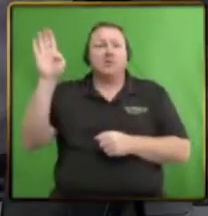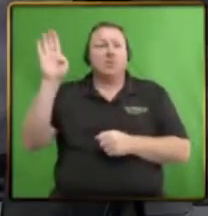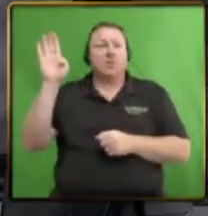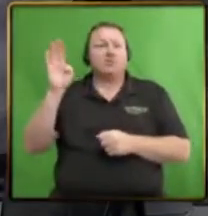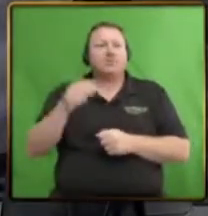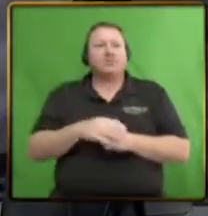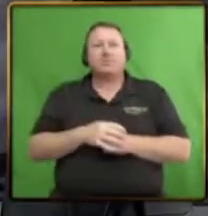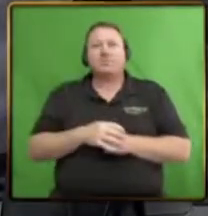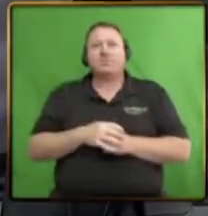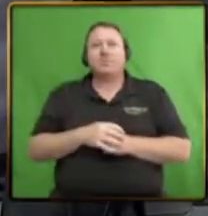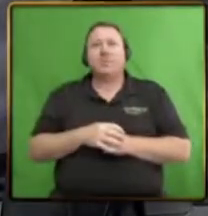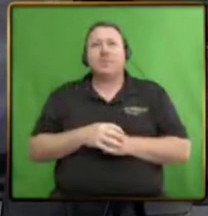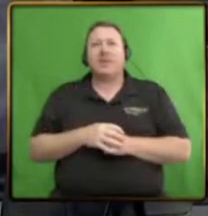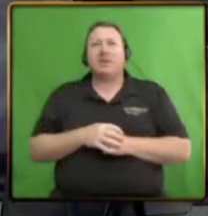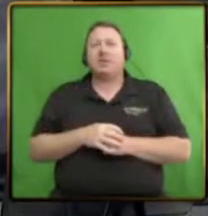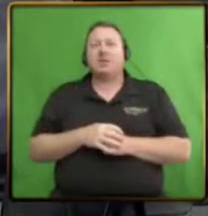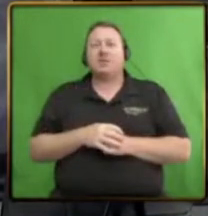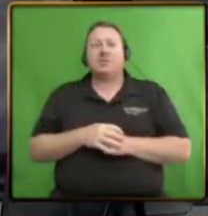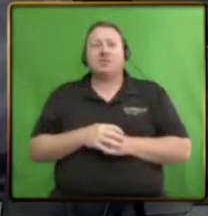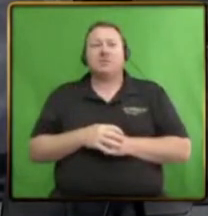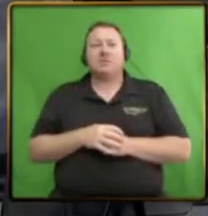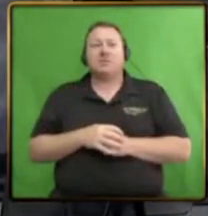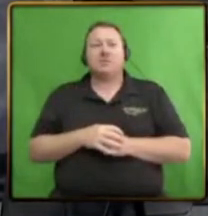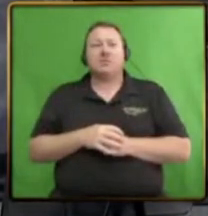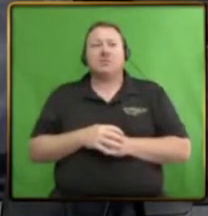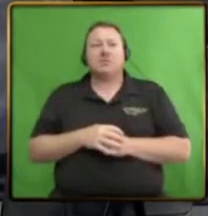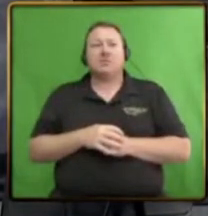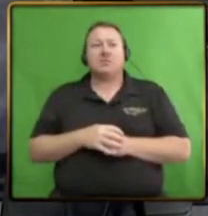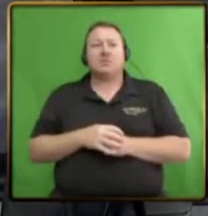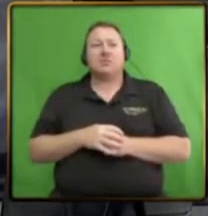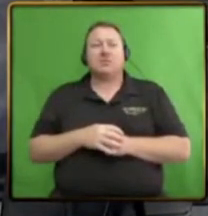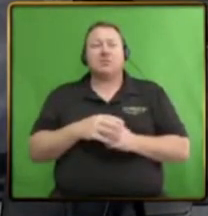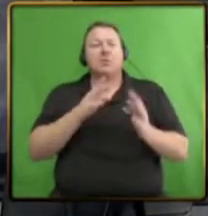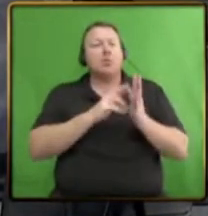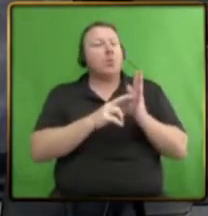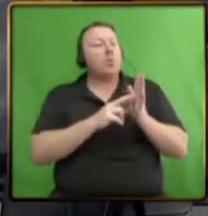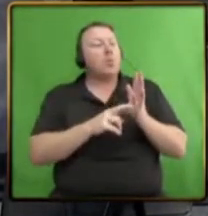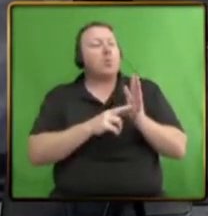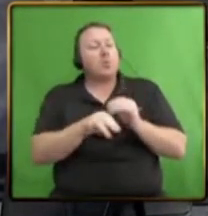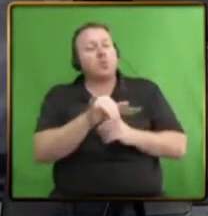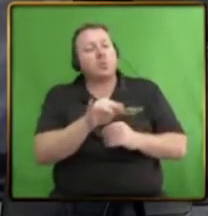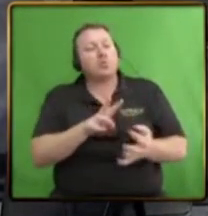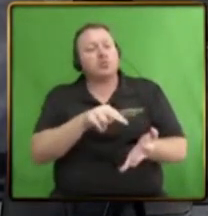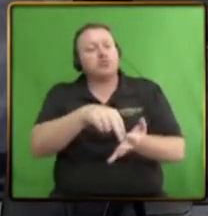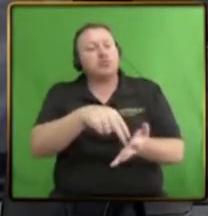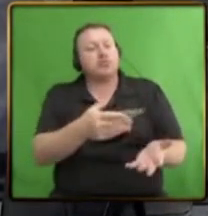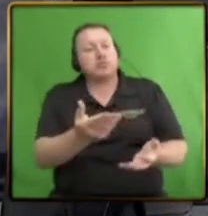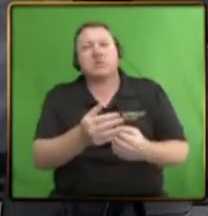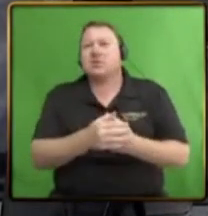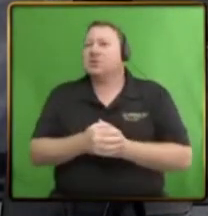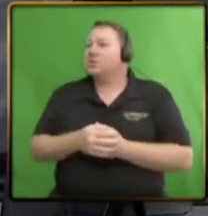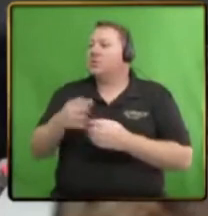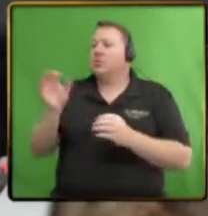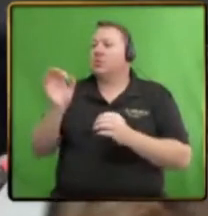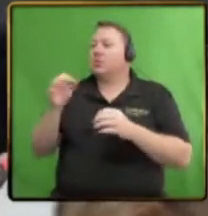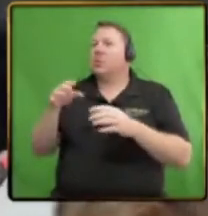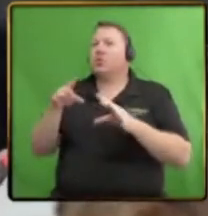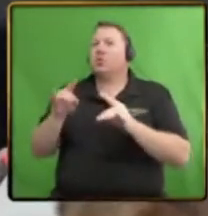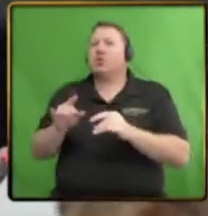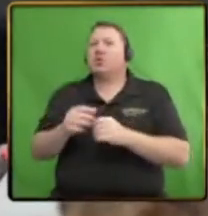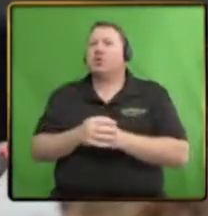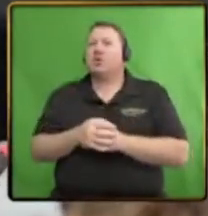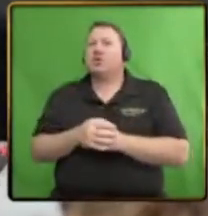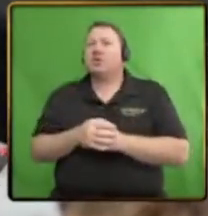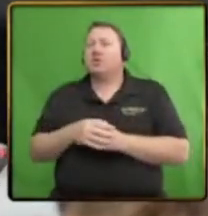order. Member, could you please point to the specific point in the rule book that you wish to raise on? No, Chair, I just want to check if